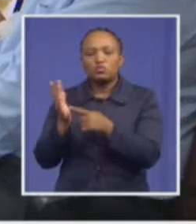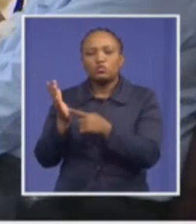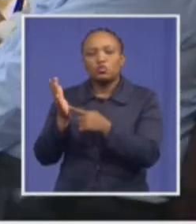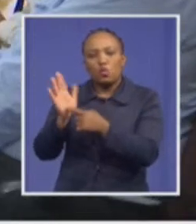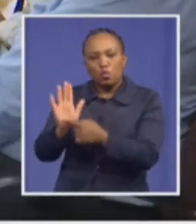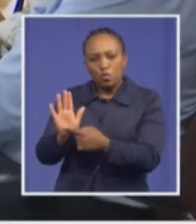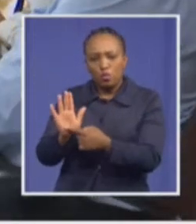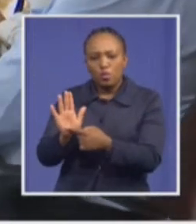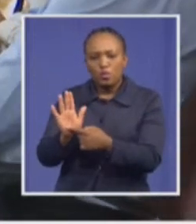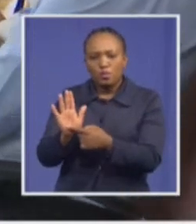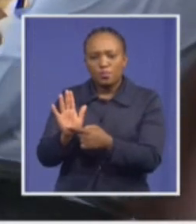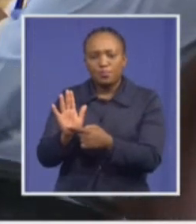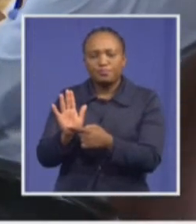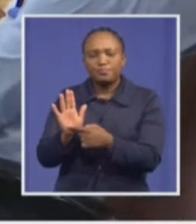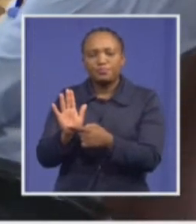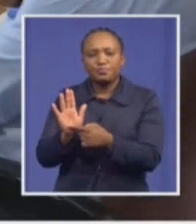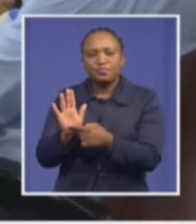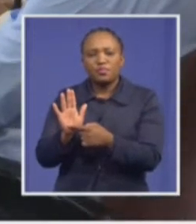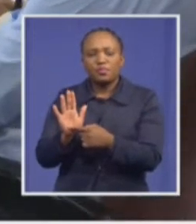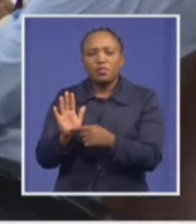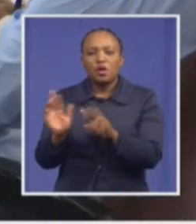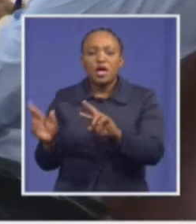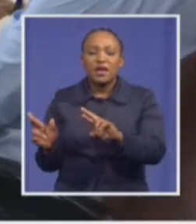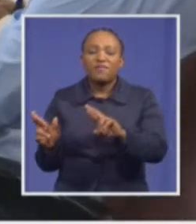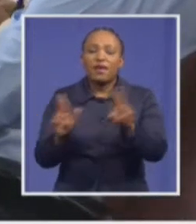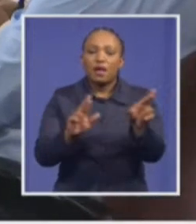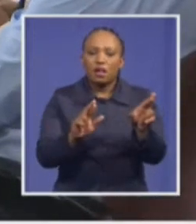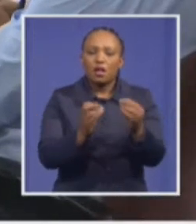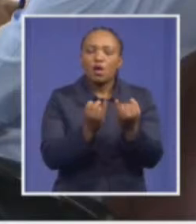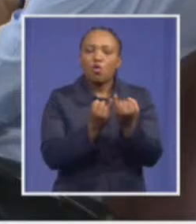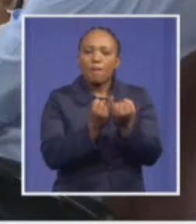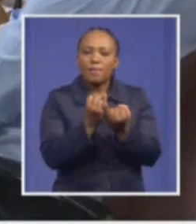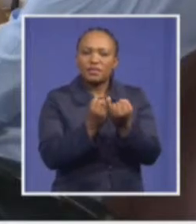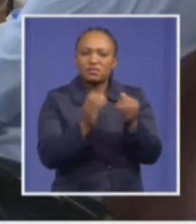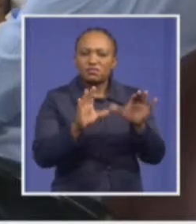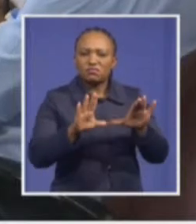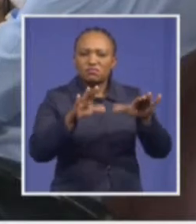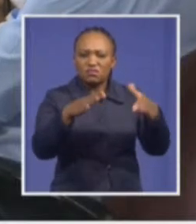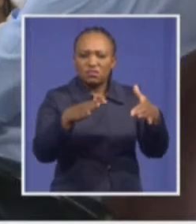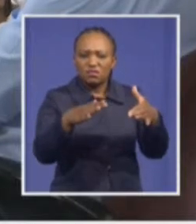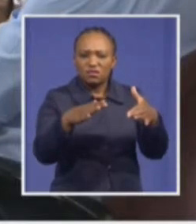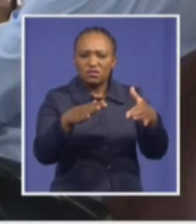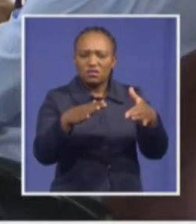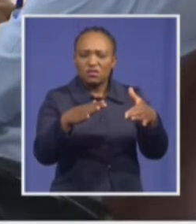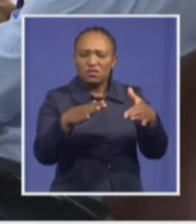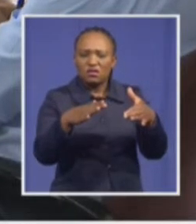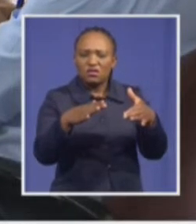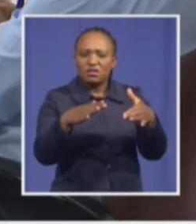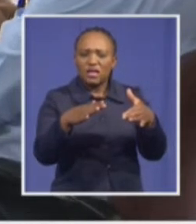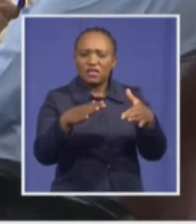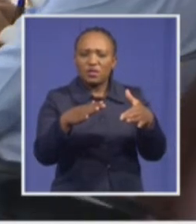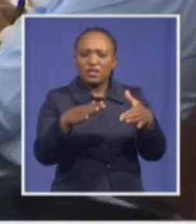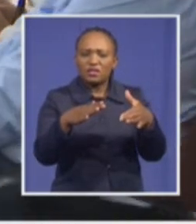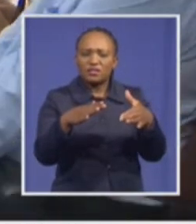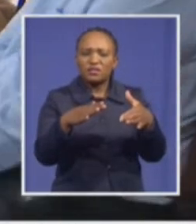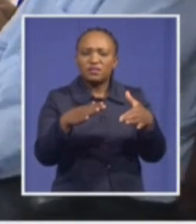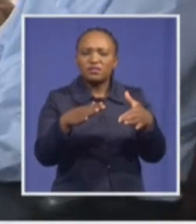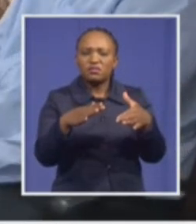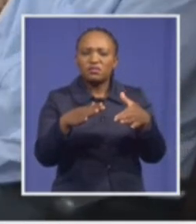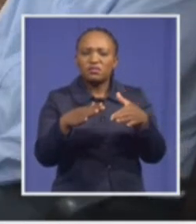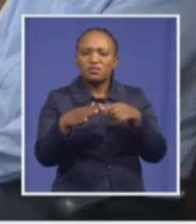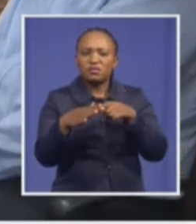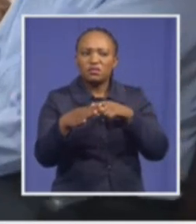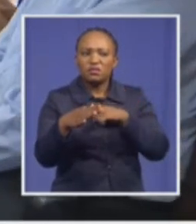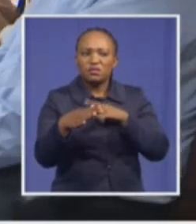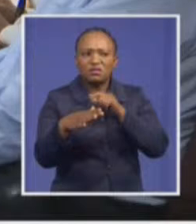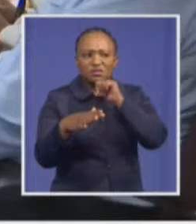referral to the Competition Commission actually doesn't lend any credence to the story. But I wouldn't know whether in between there